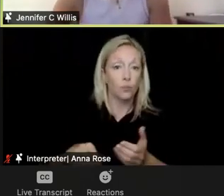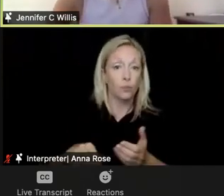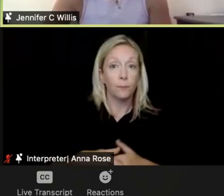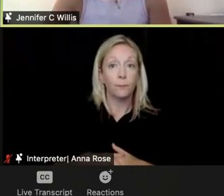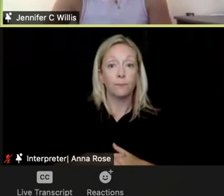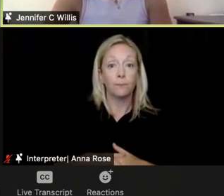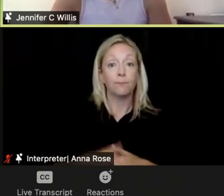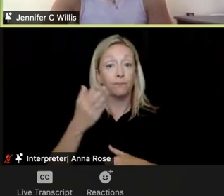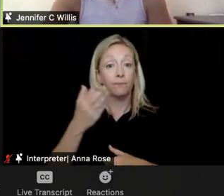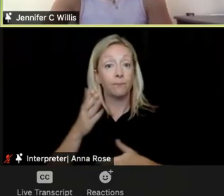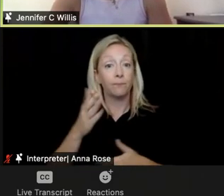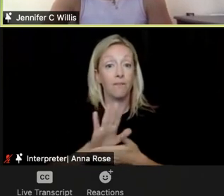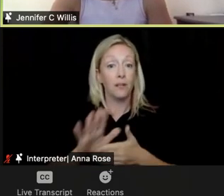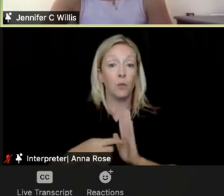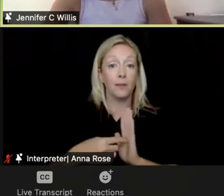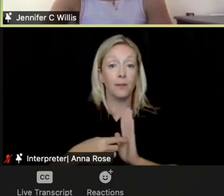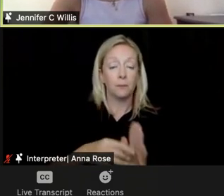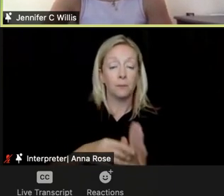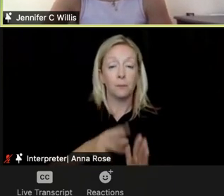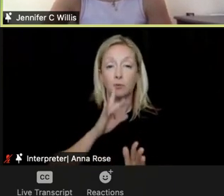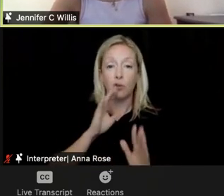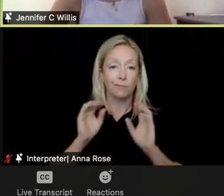And so here is a video example.